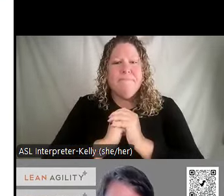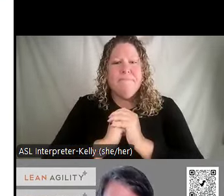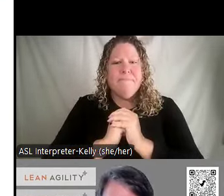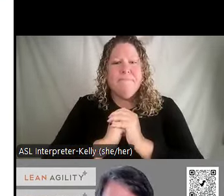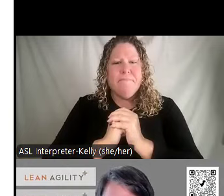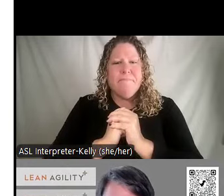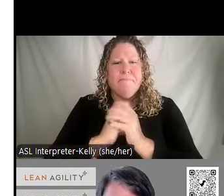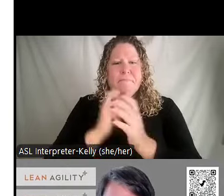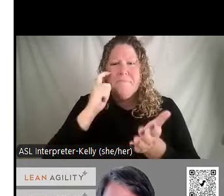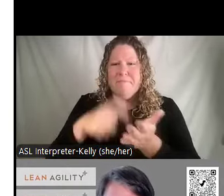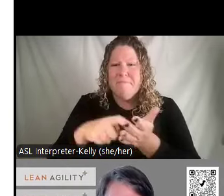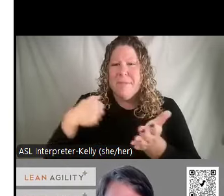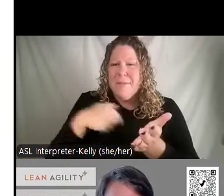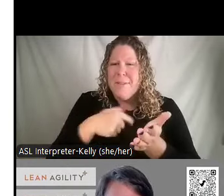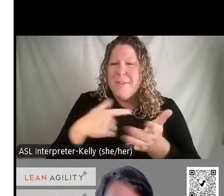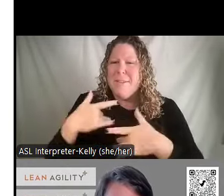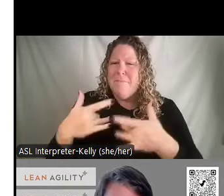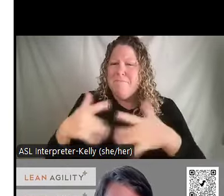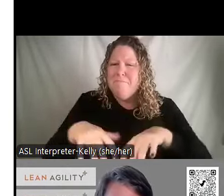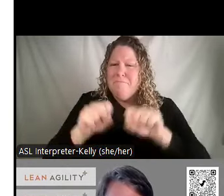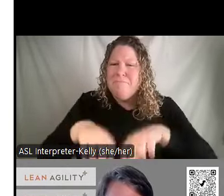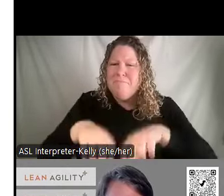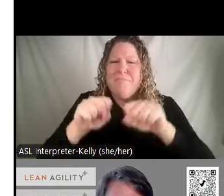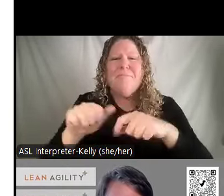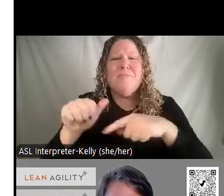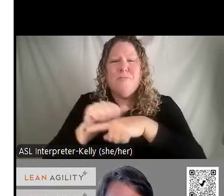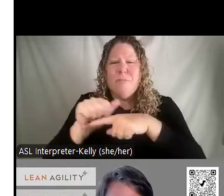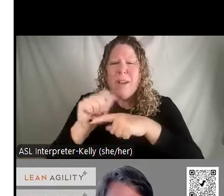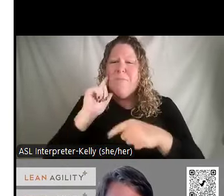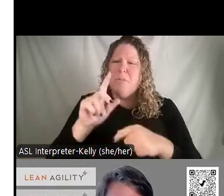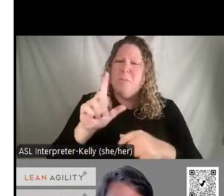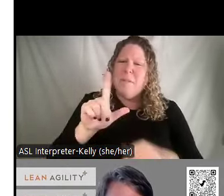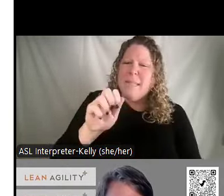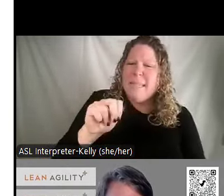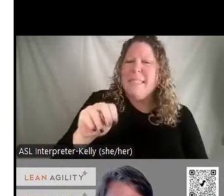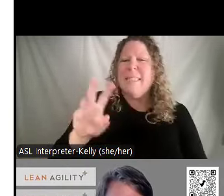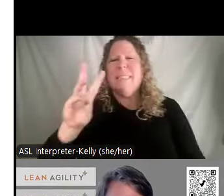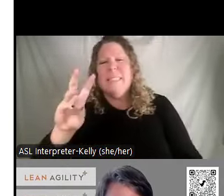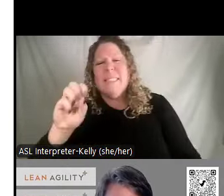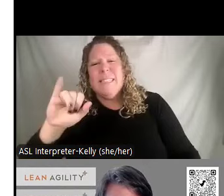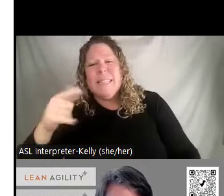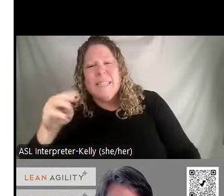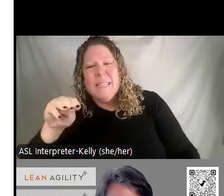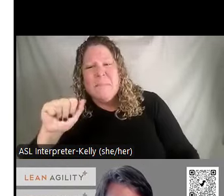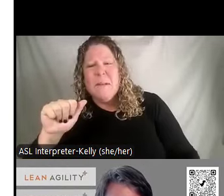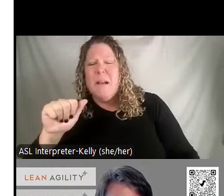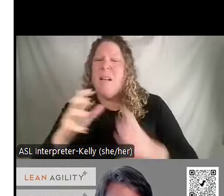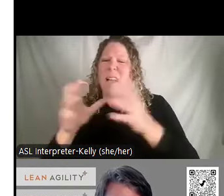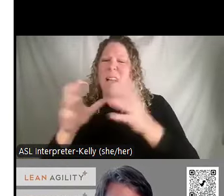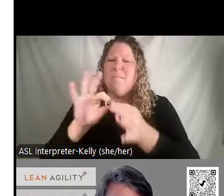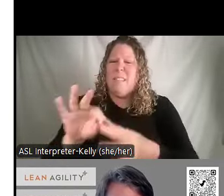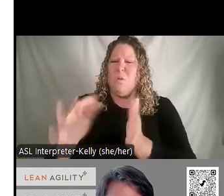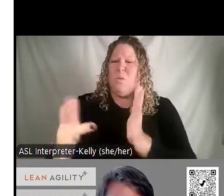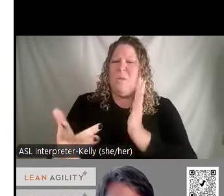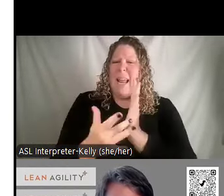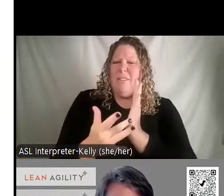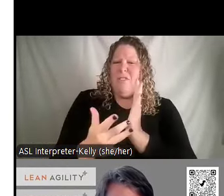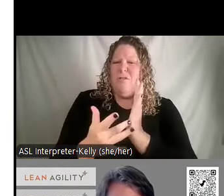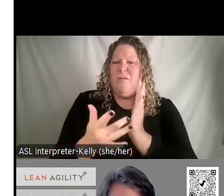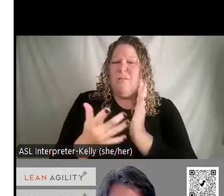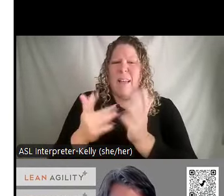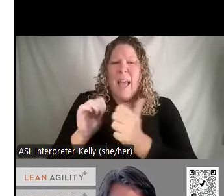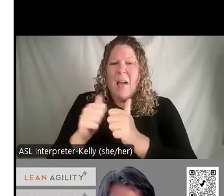take in the field of Lean and Six Sigma and design thinking, a lot of it is on the technical side. It's how do I create a client or customer client